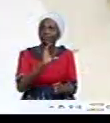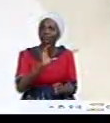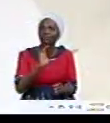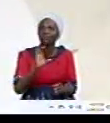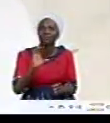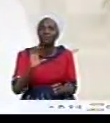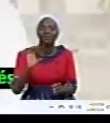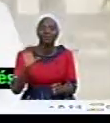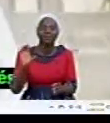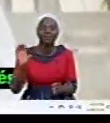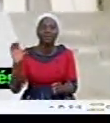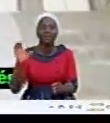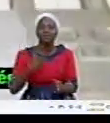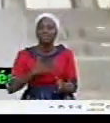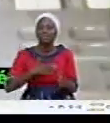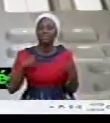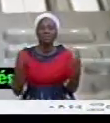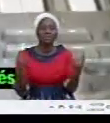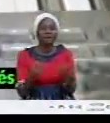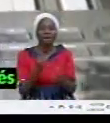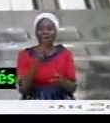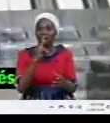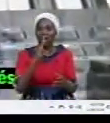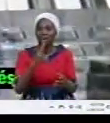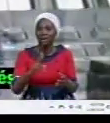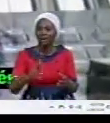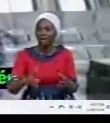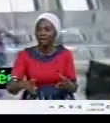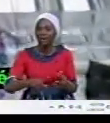cross, my sins were gone,